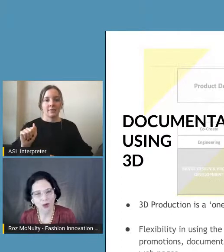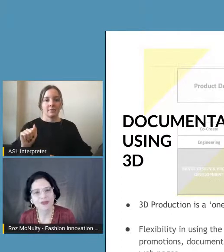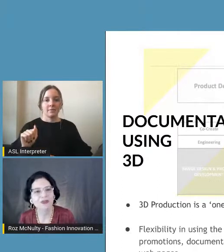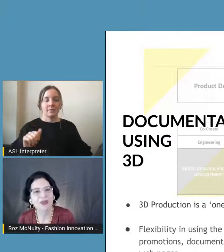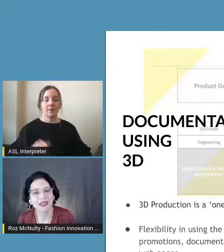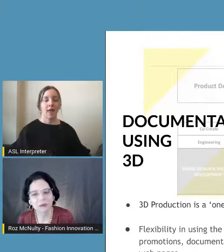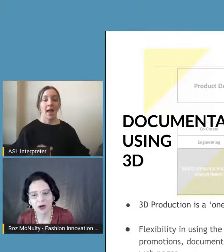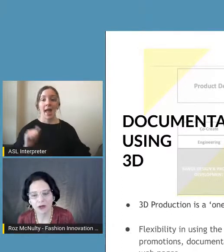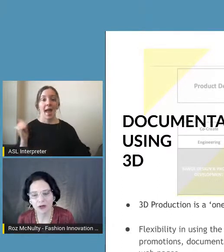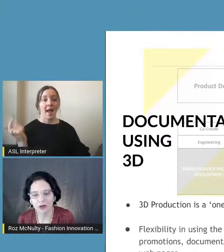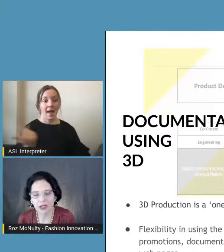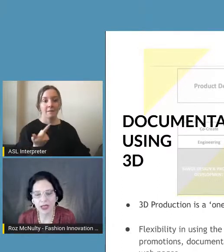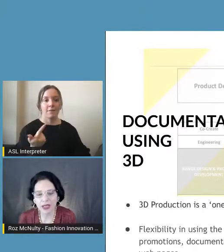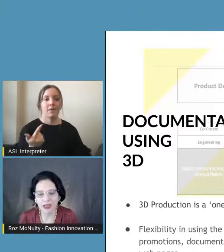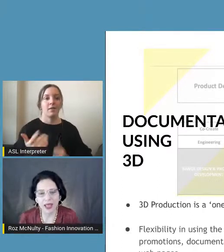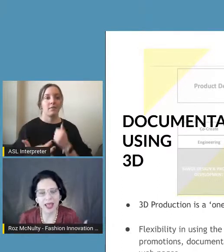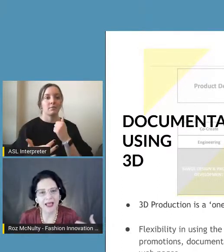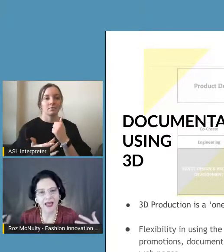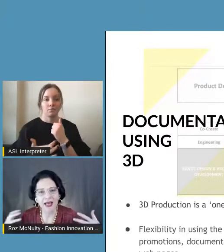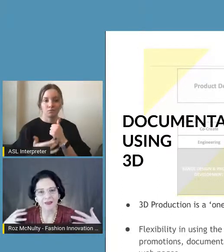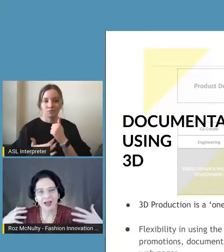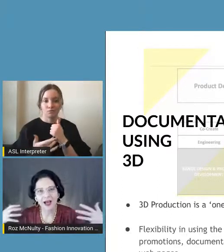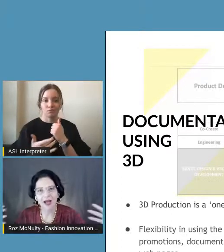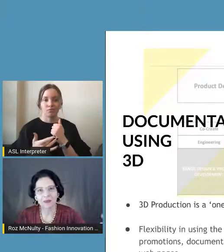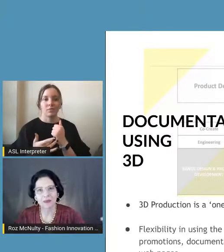a one-to-many model,